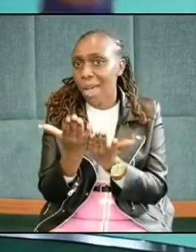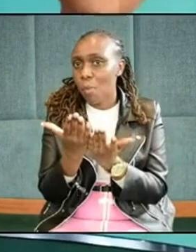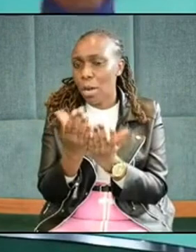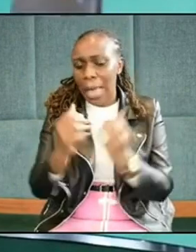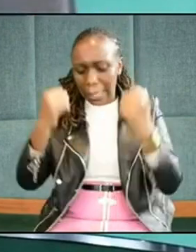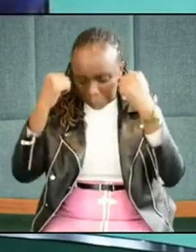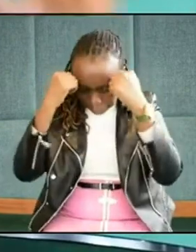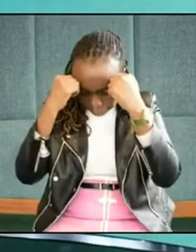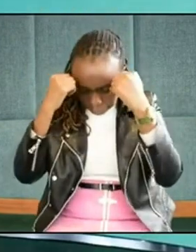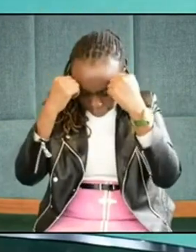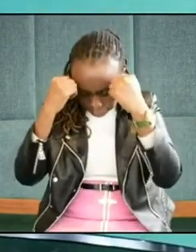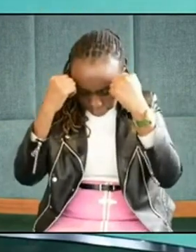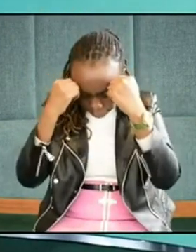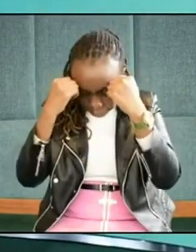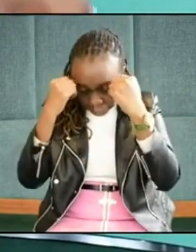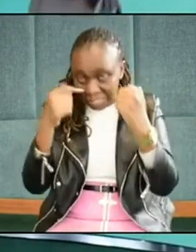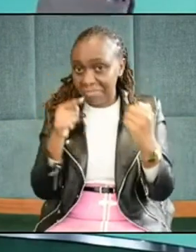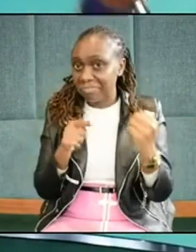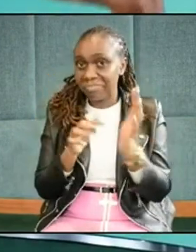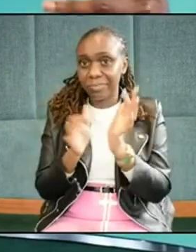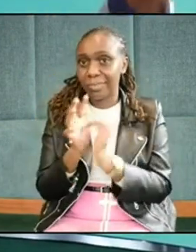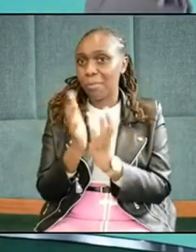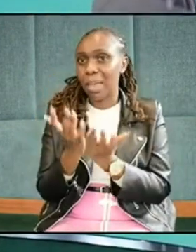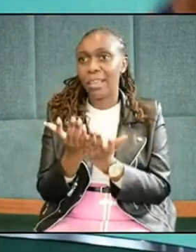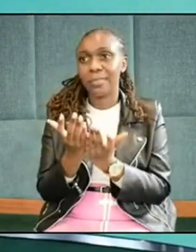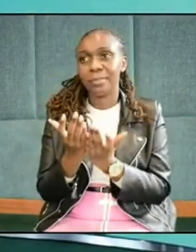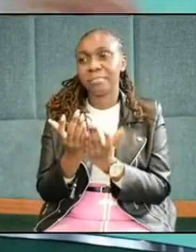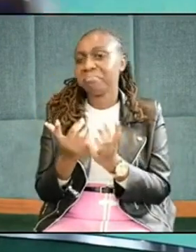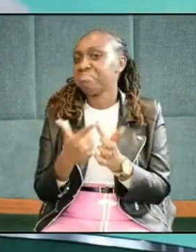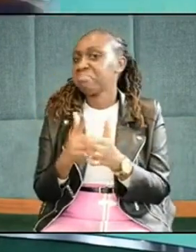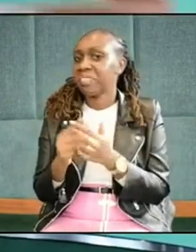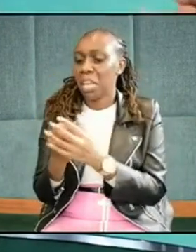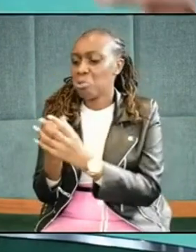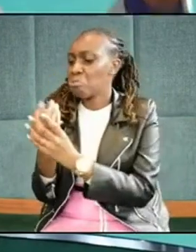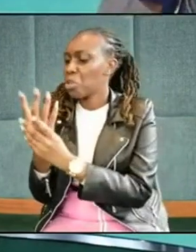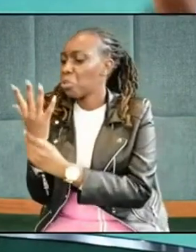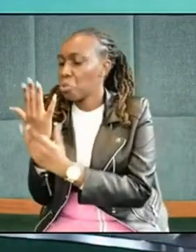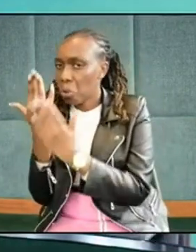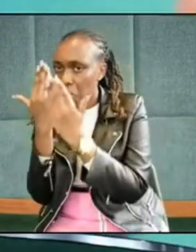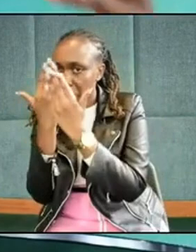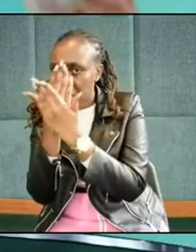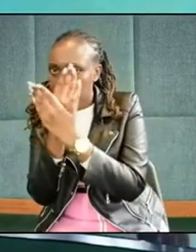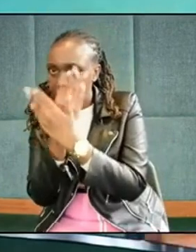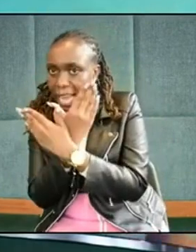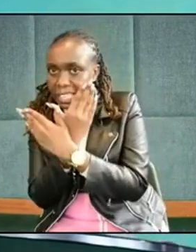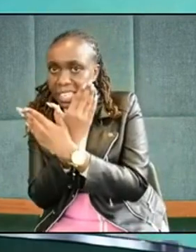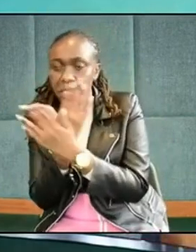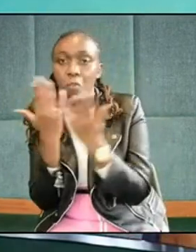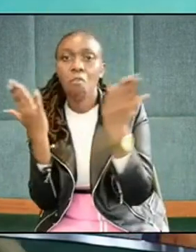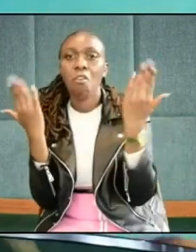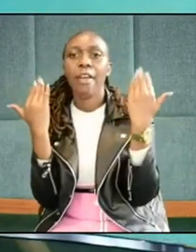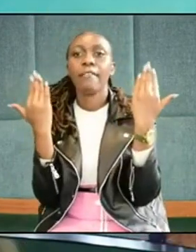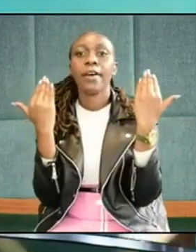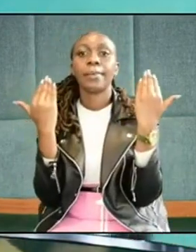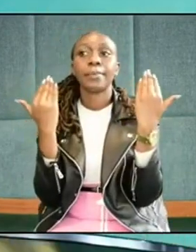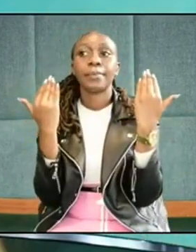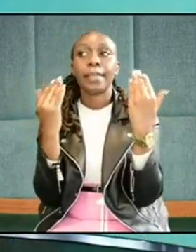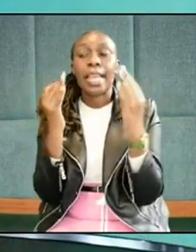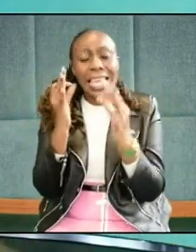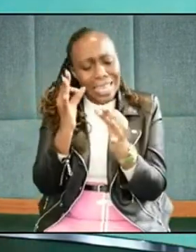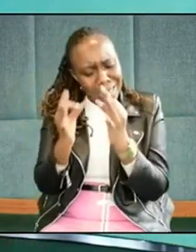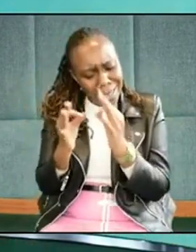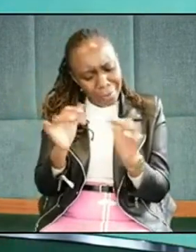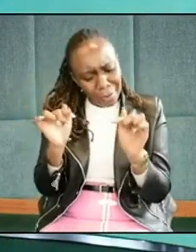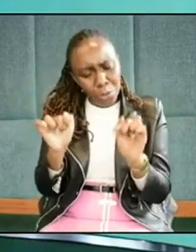and study the word of God, you will grope in darkness all the days of your life. If ever